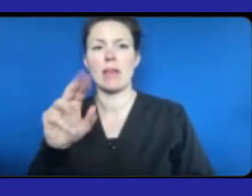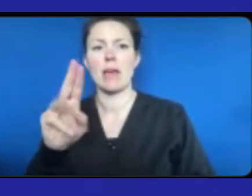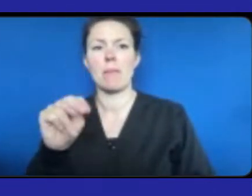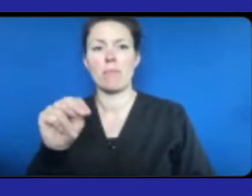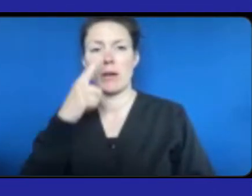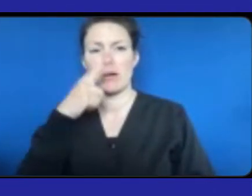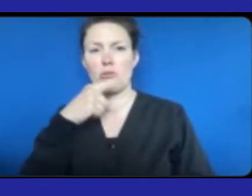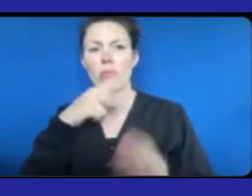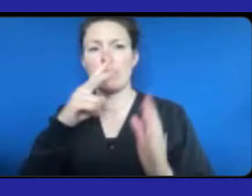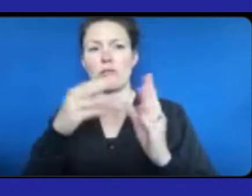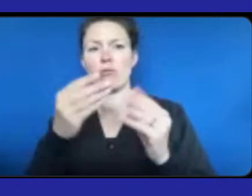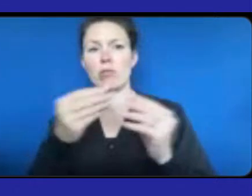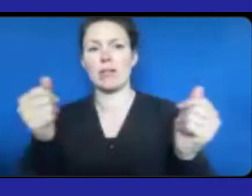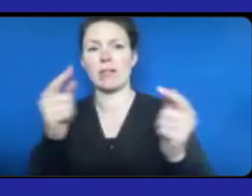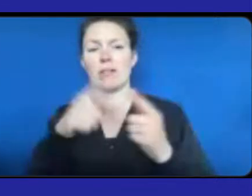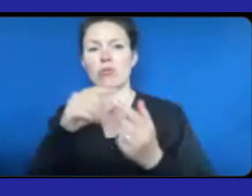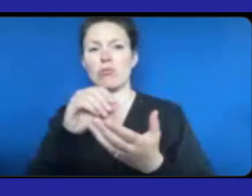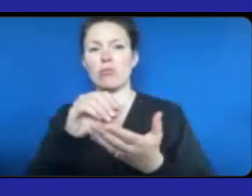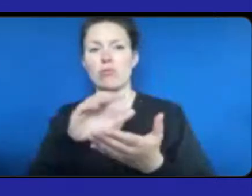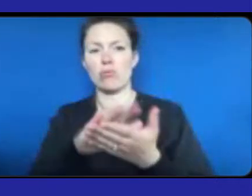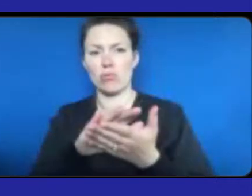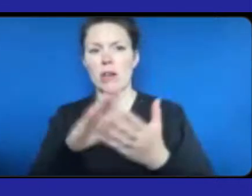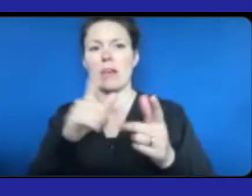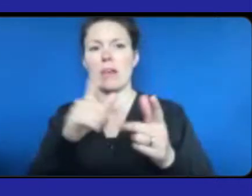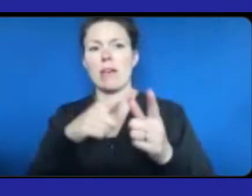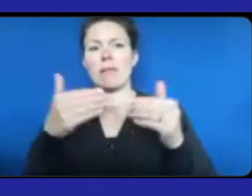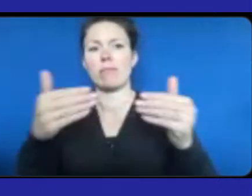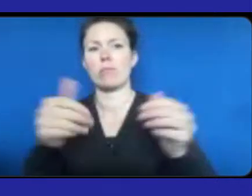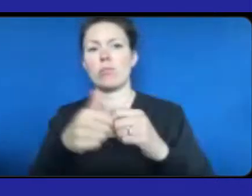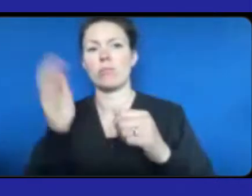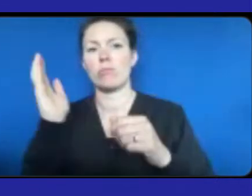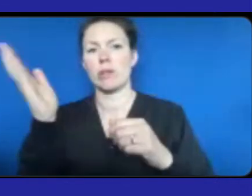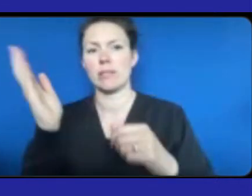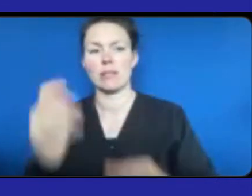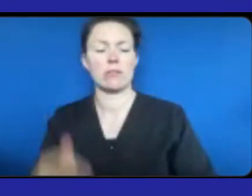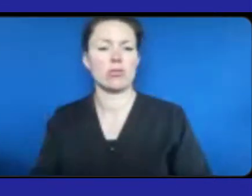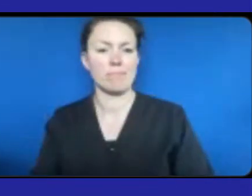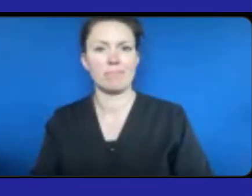please read the resolution into the record and proceed with the presentation?